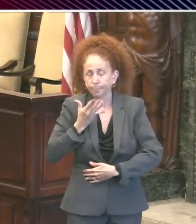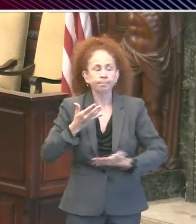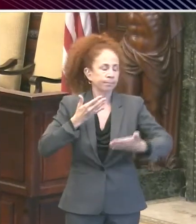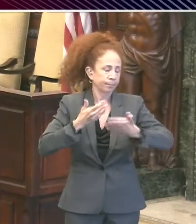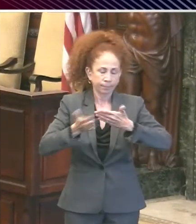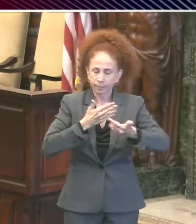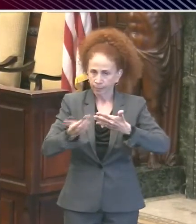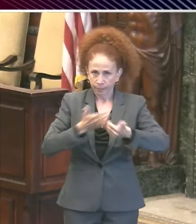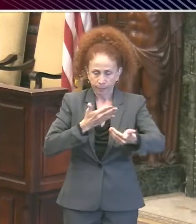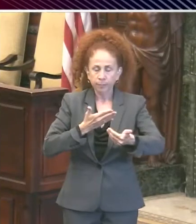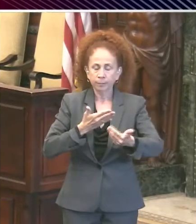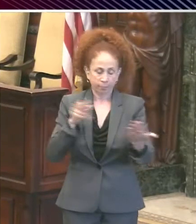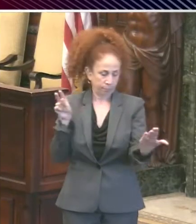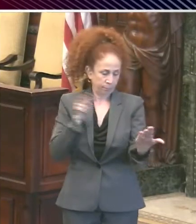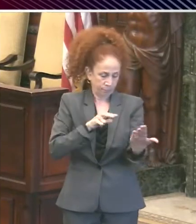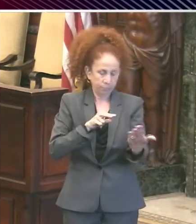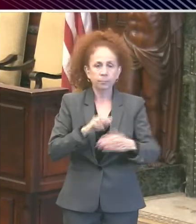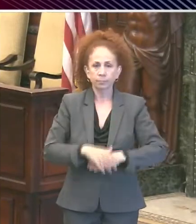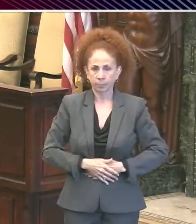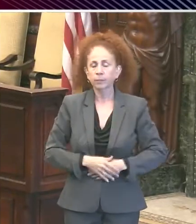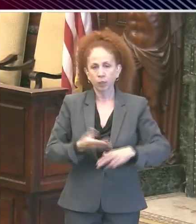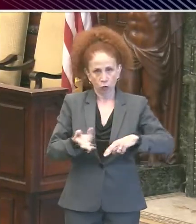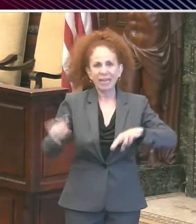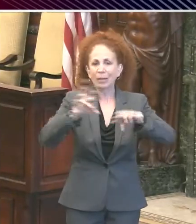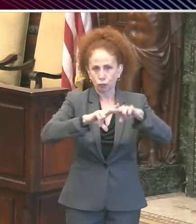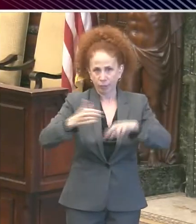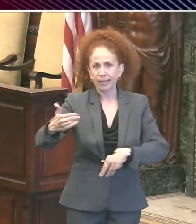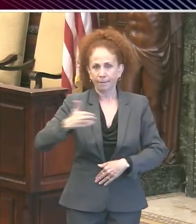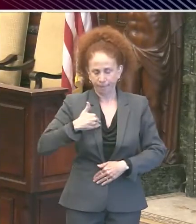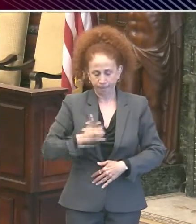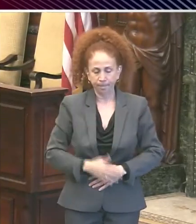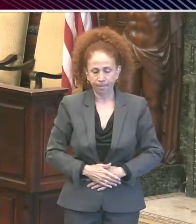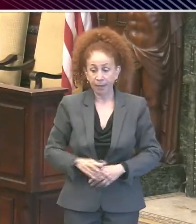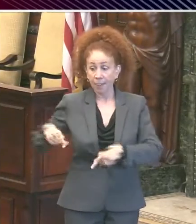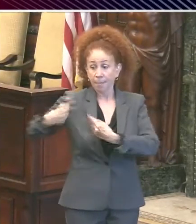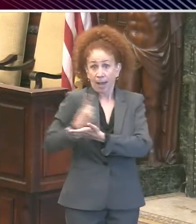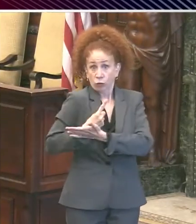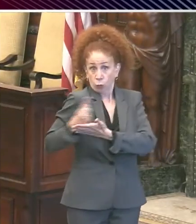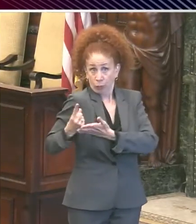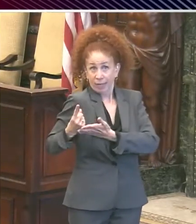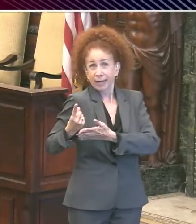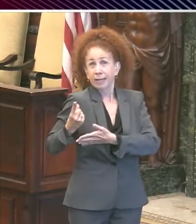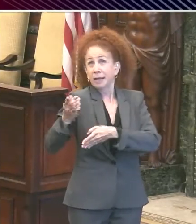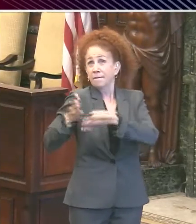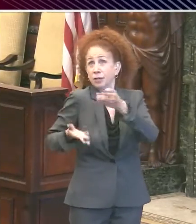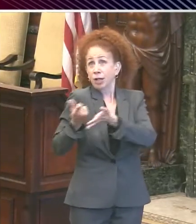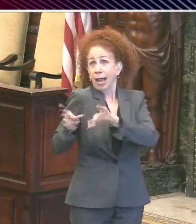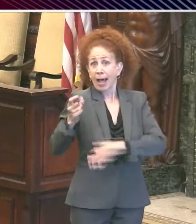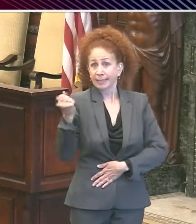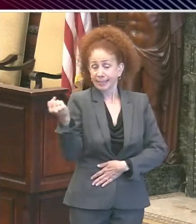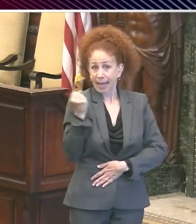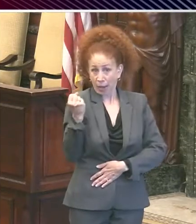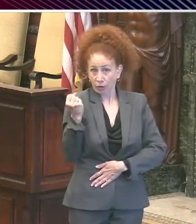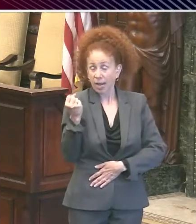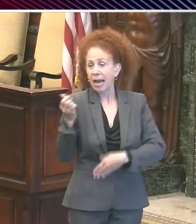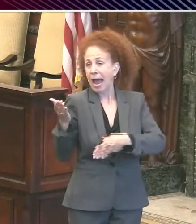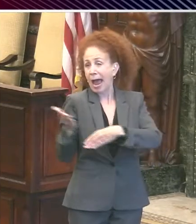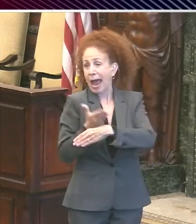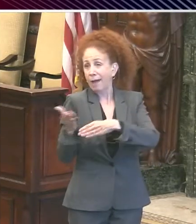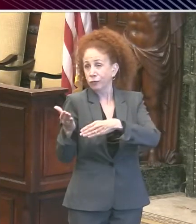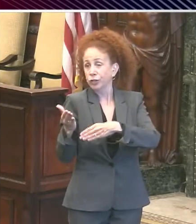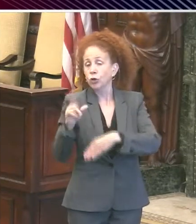Nonetheless, though, this is reflective of an increase. Now, the past week that ended last Saturday with the updated cases averaged